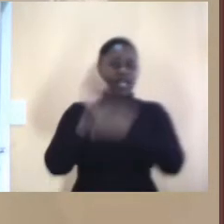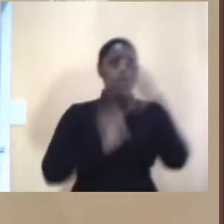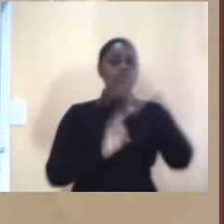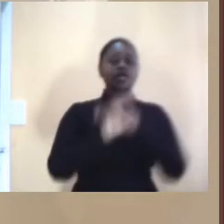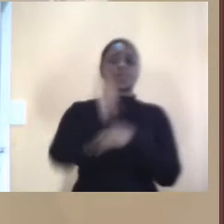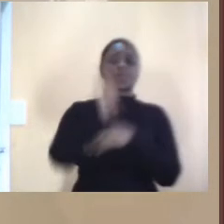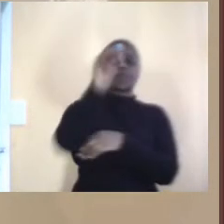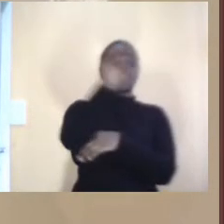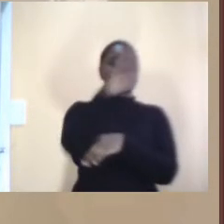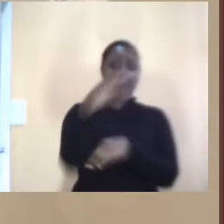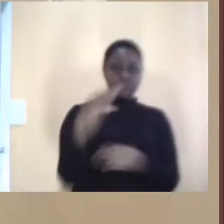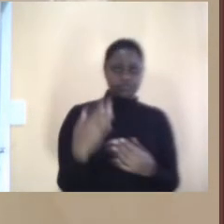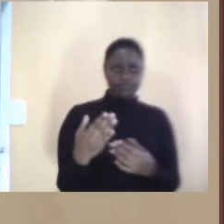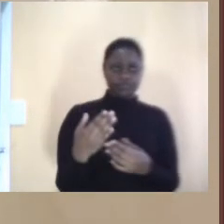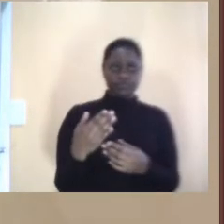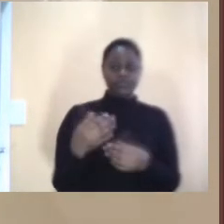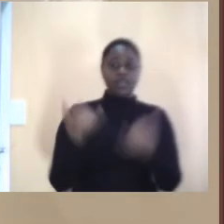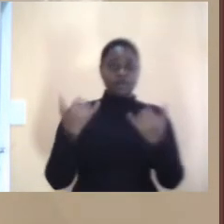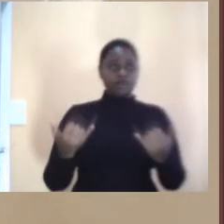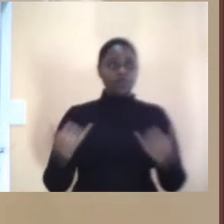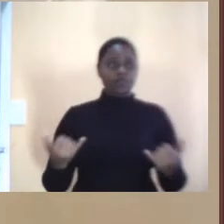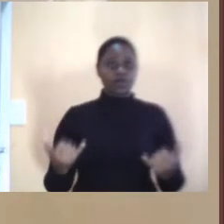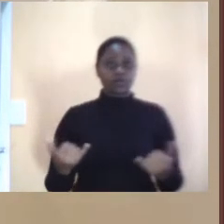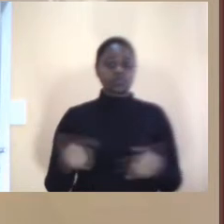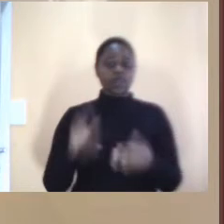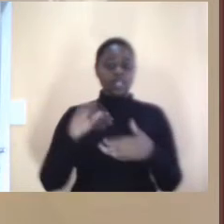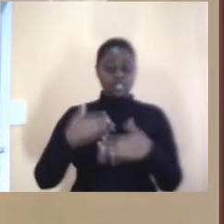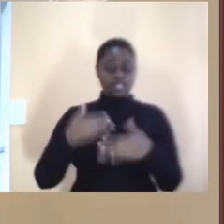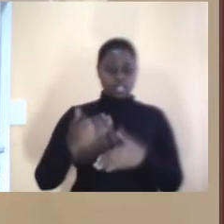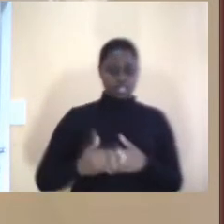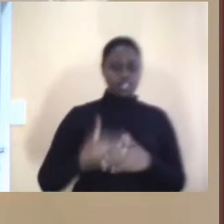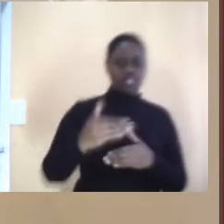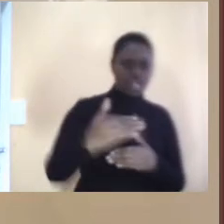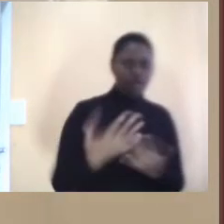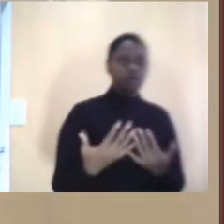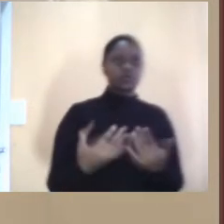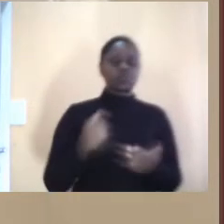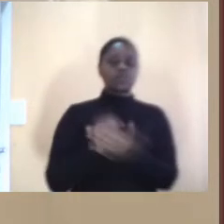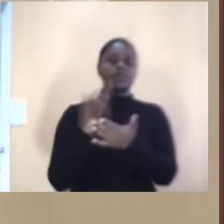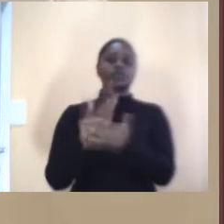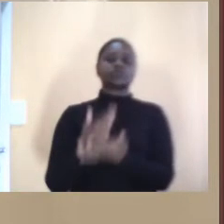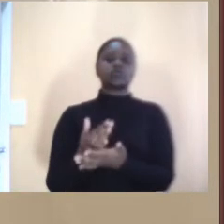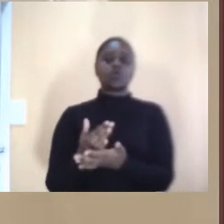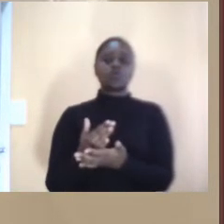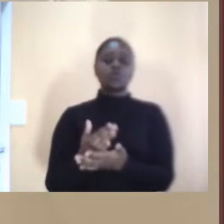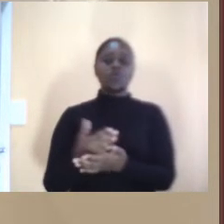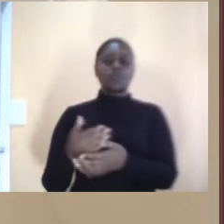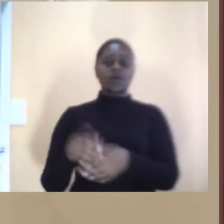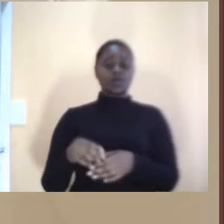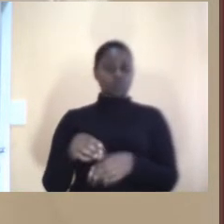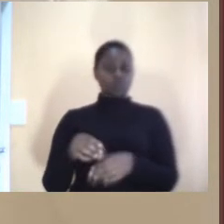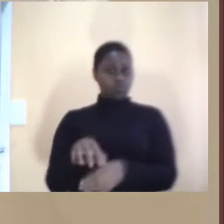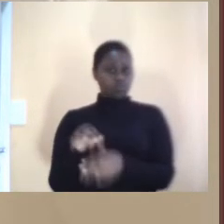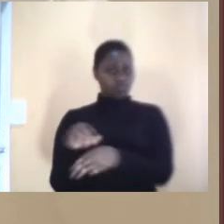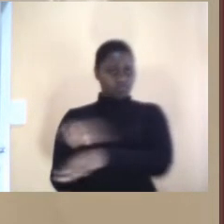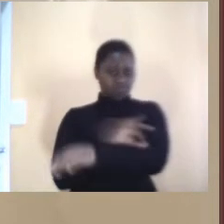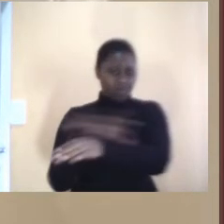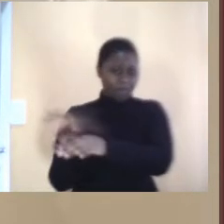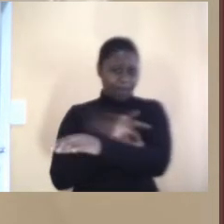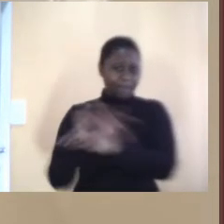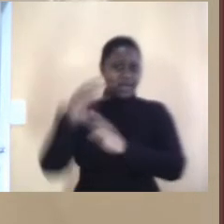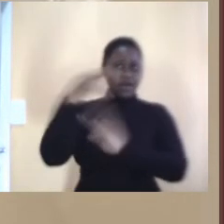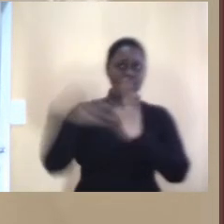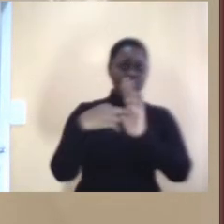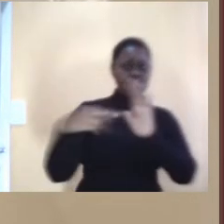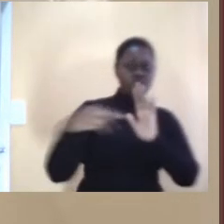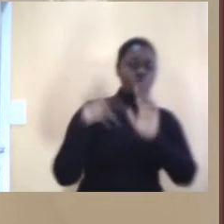MEC chair, that as from now onwards, we will also ensure that we play a pivotal role on the issue